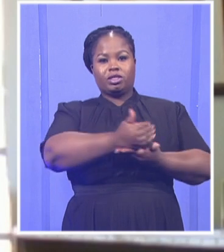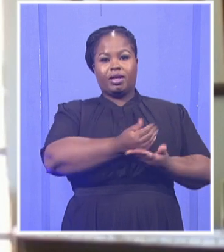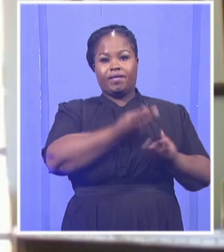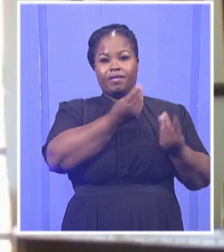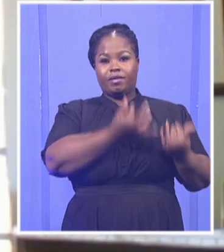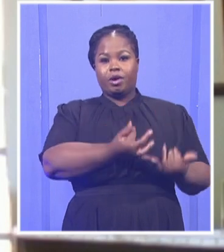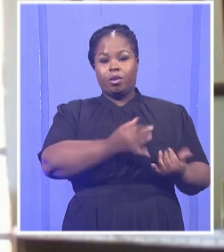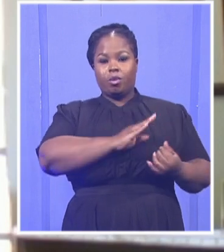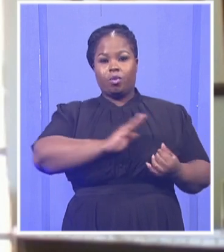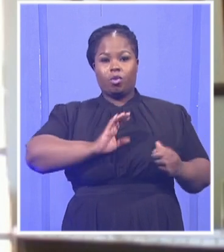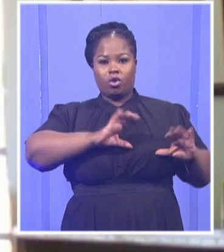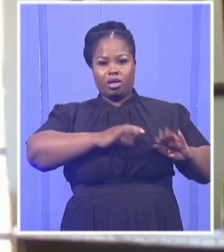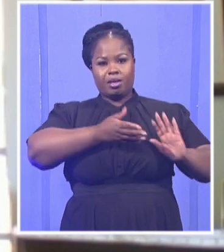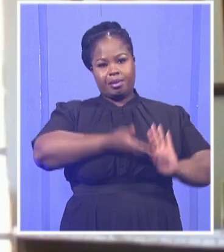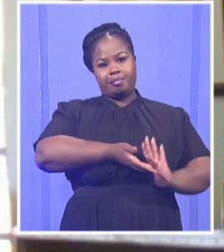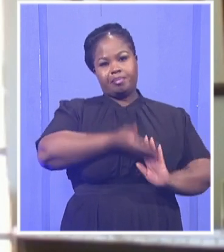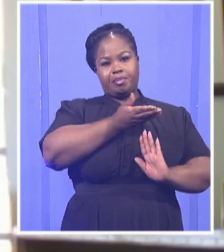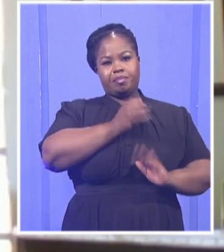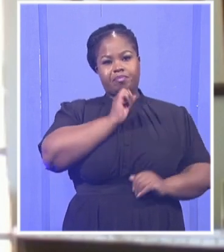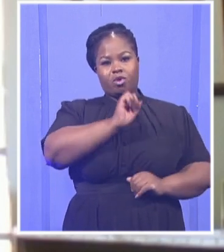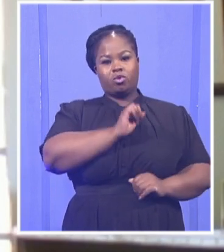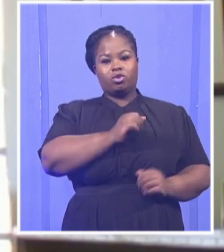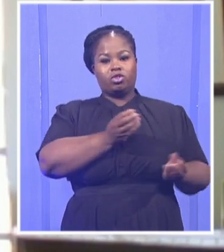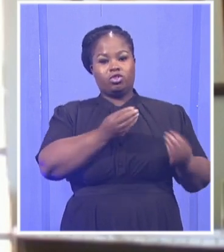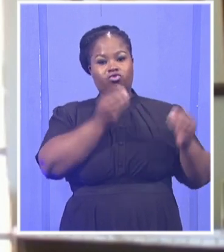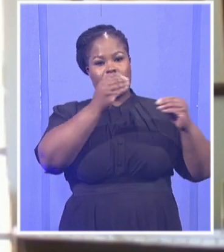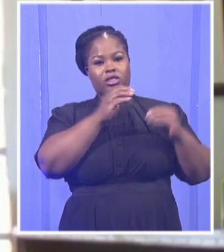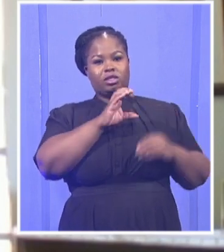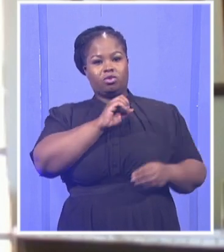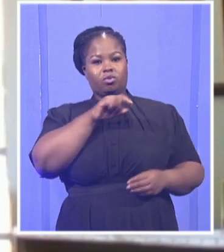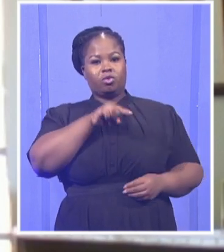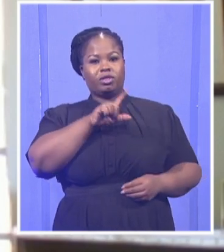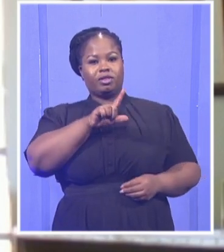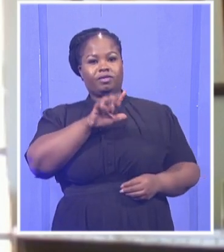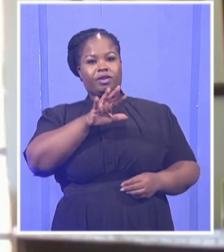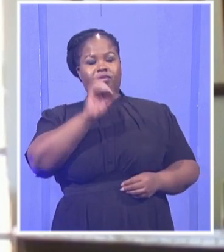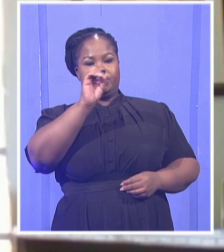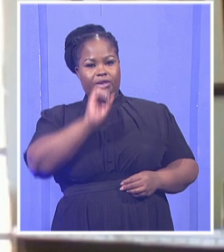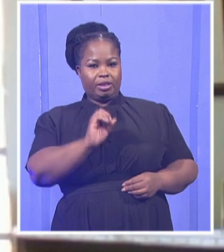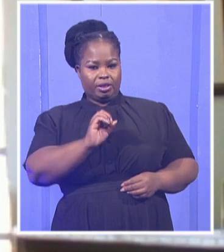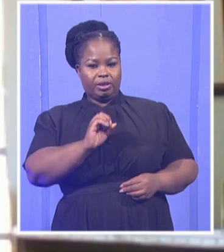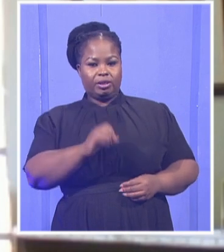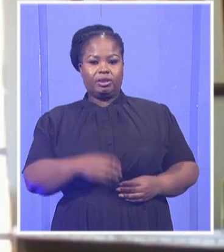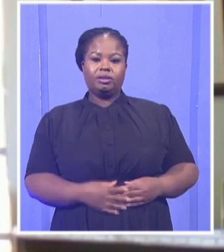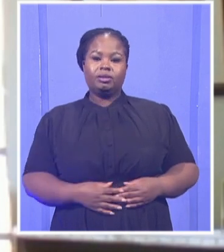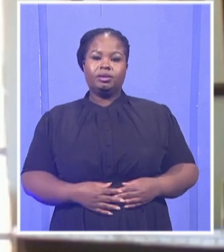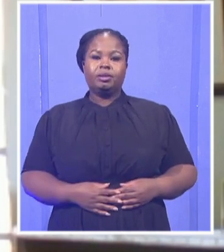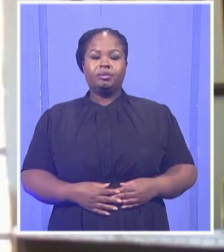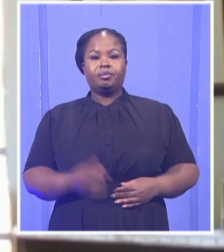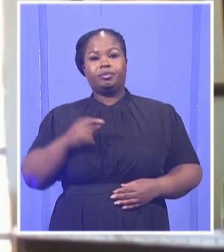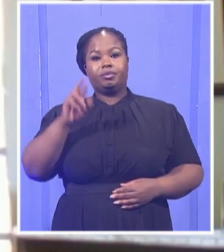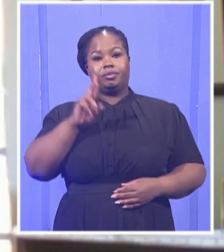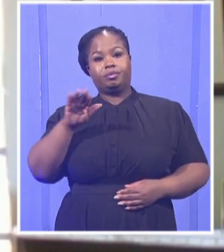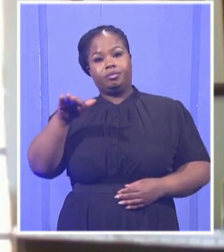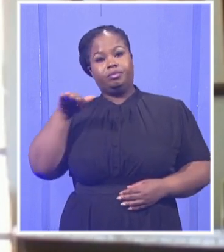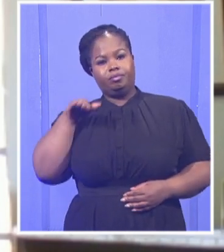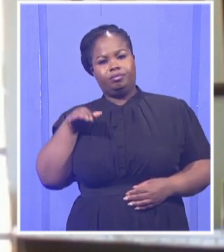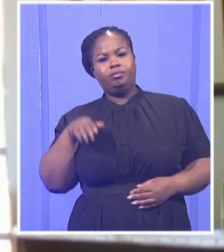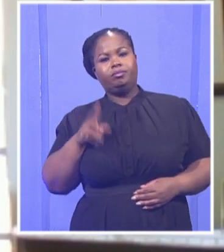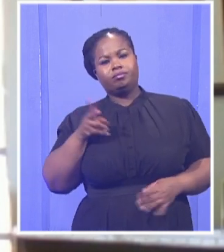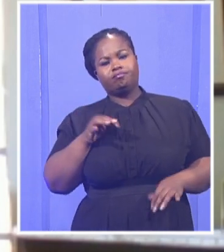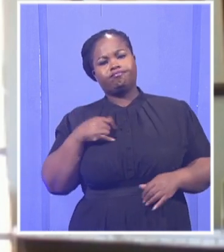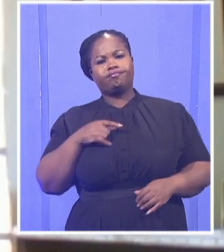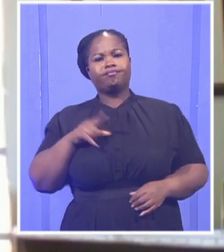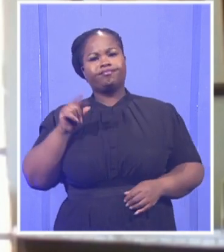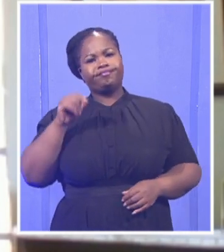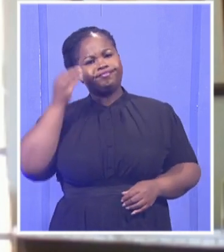its basic interest rates by 0.75%. And the Reserve Bank is obviously keen